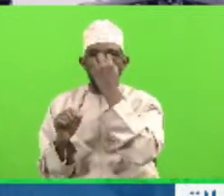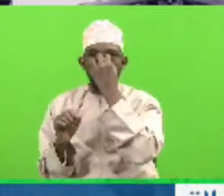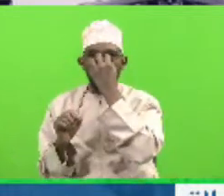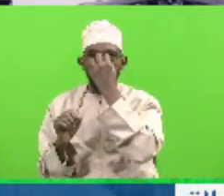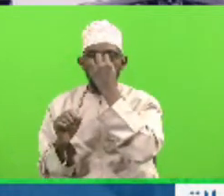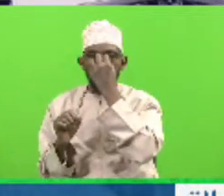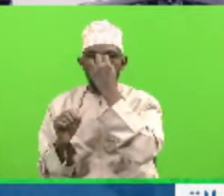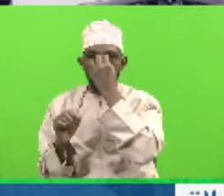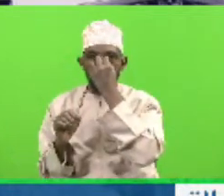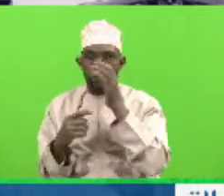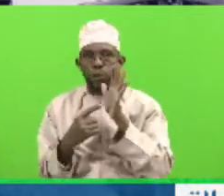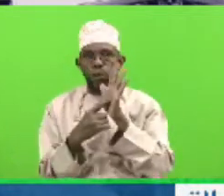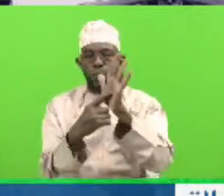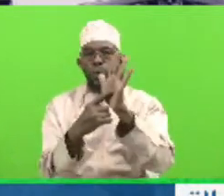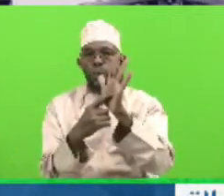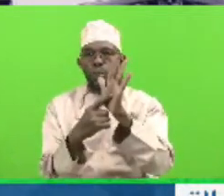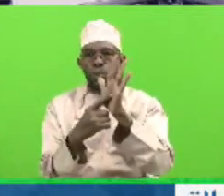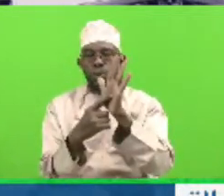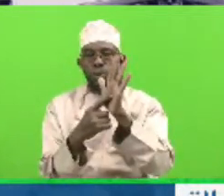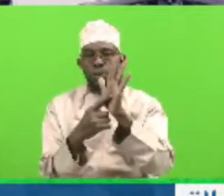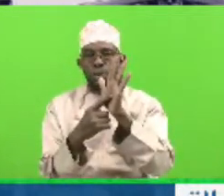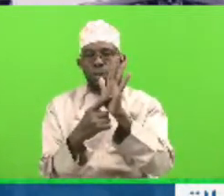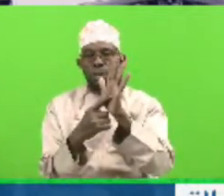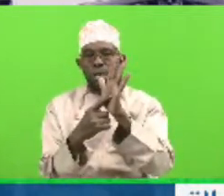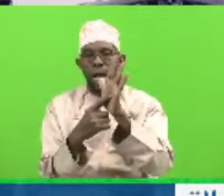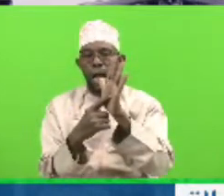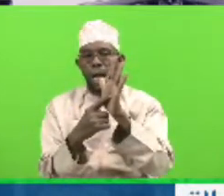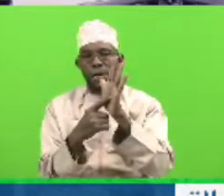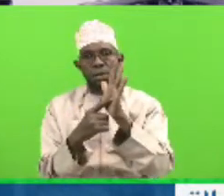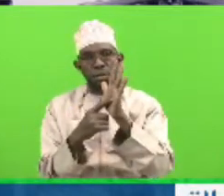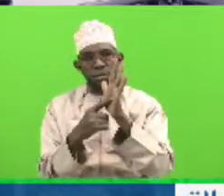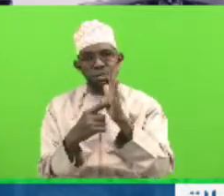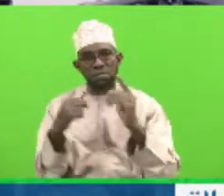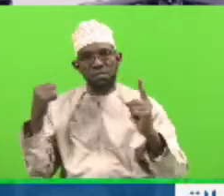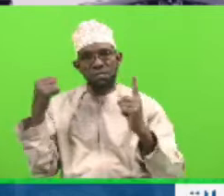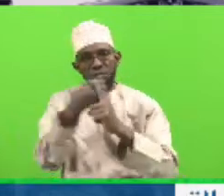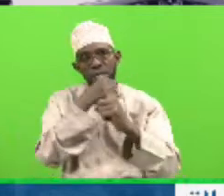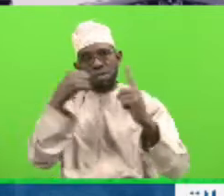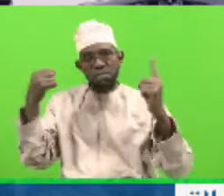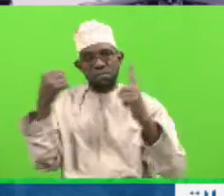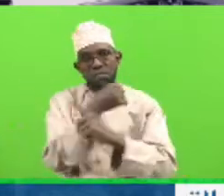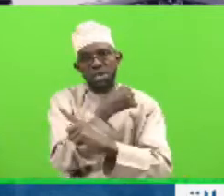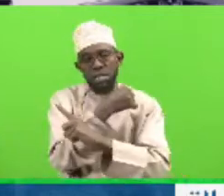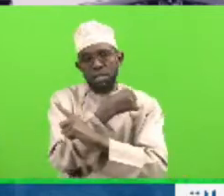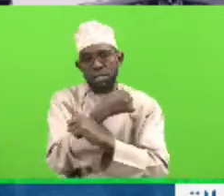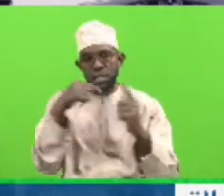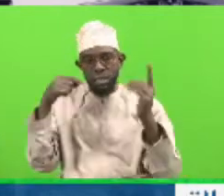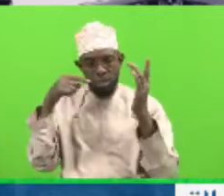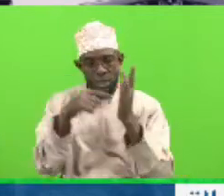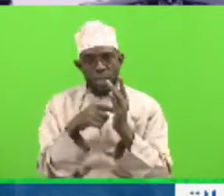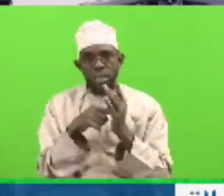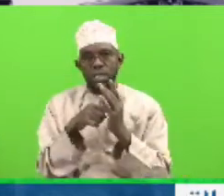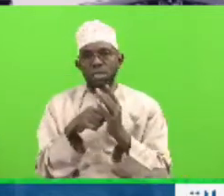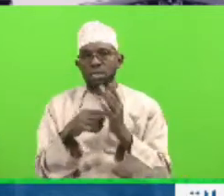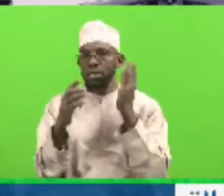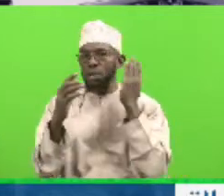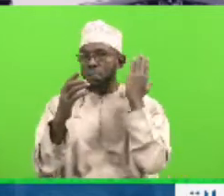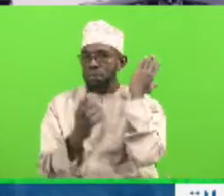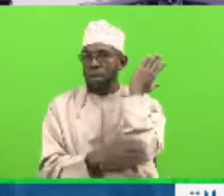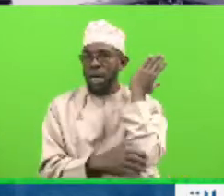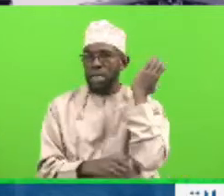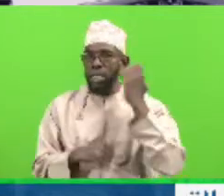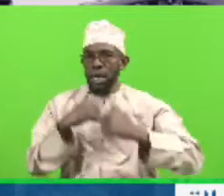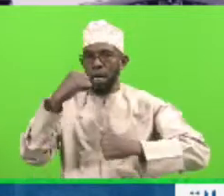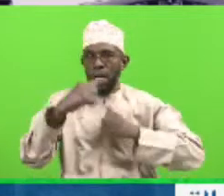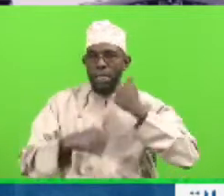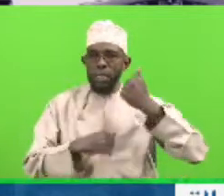Samoei Ruto, to show his will and commitment to fight this sinister move that is aimed